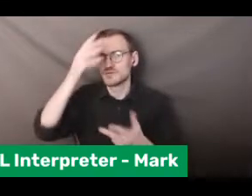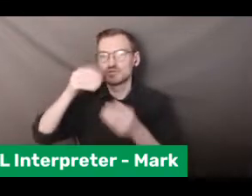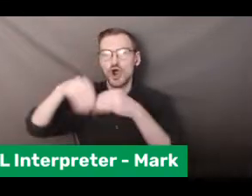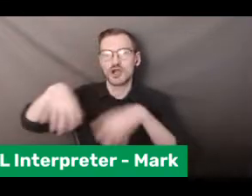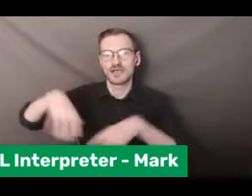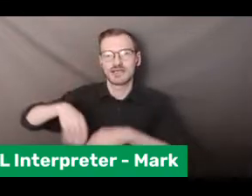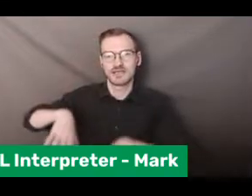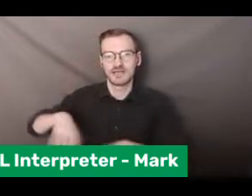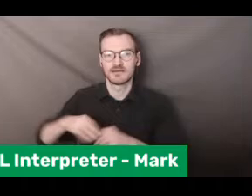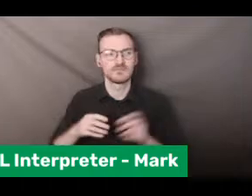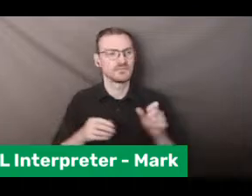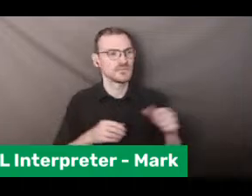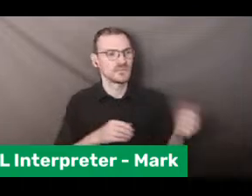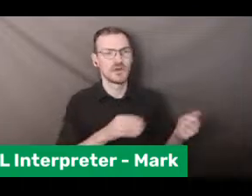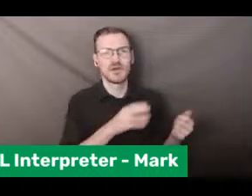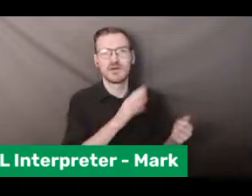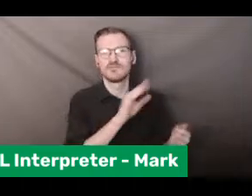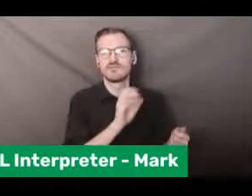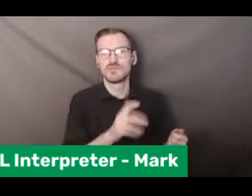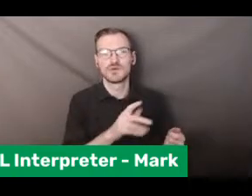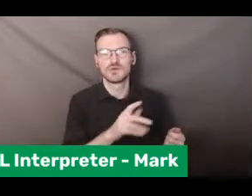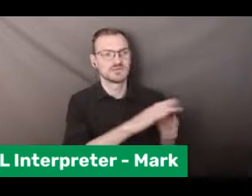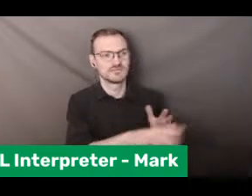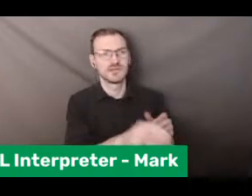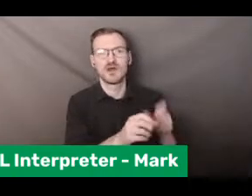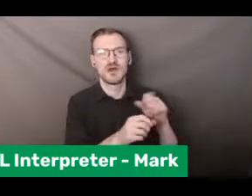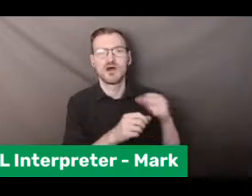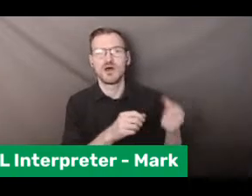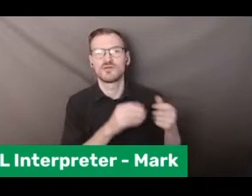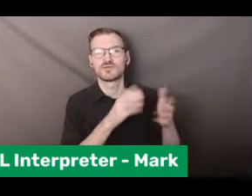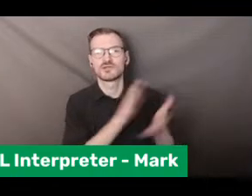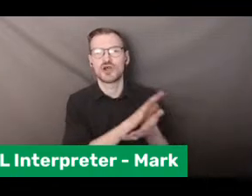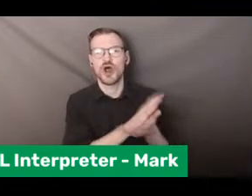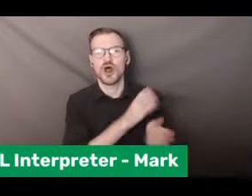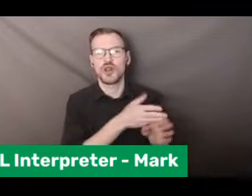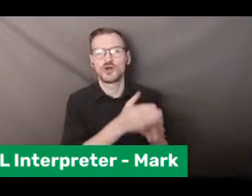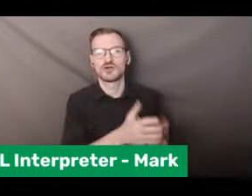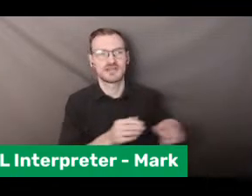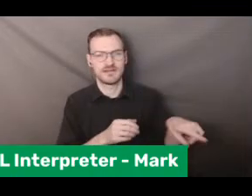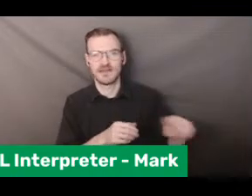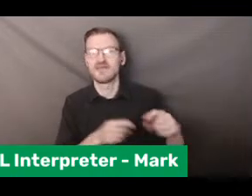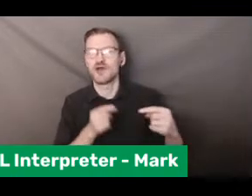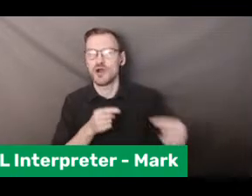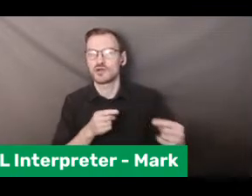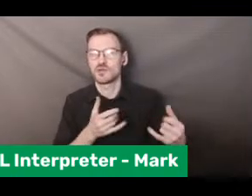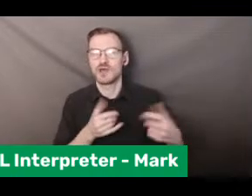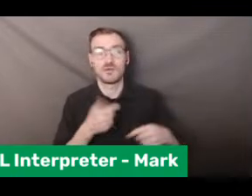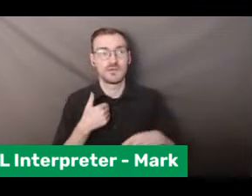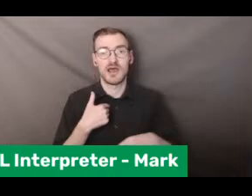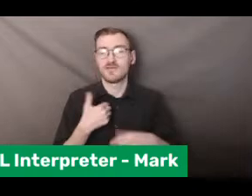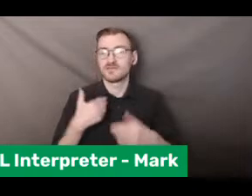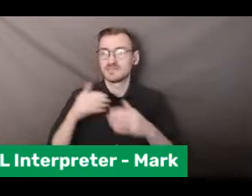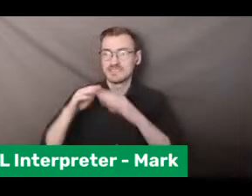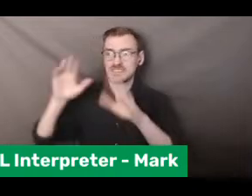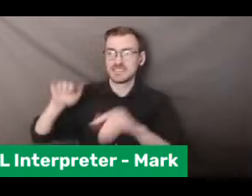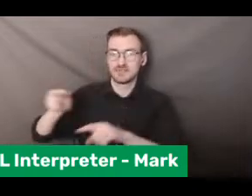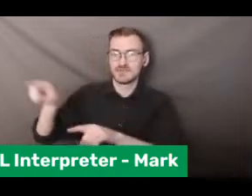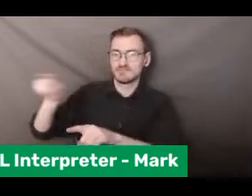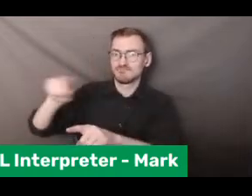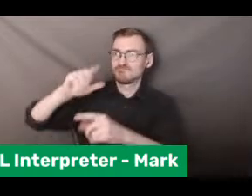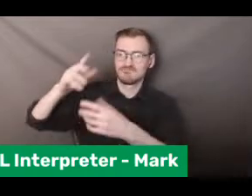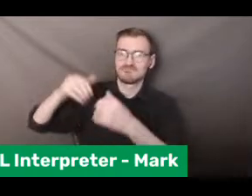there are systems and structures that exist in the world. Sometimes we can't see them. Sometimes they've been formed for